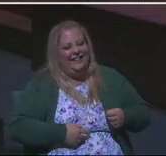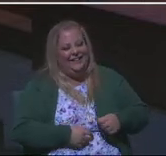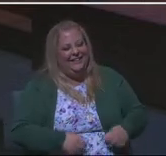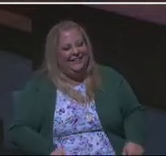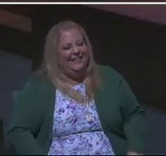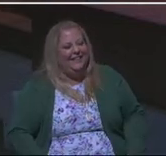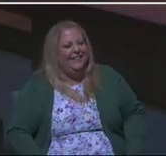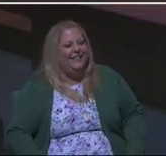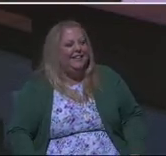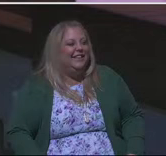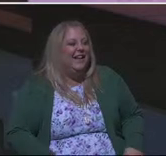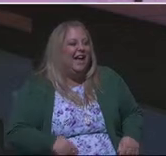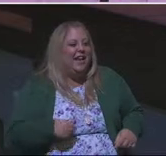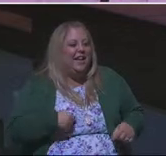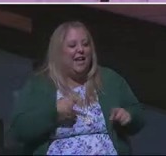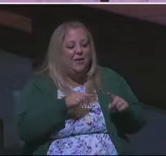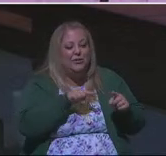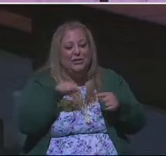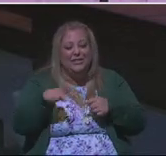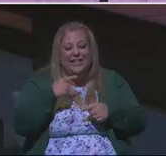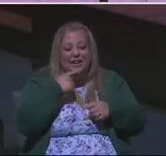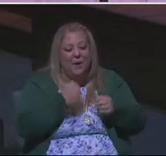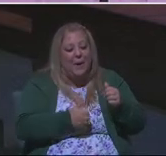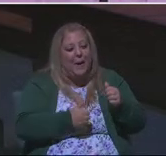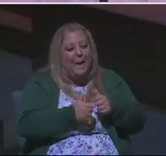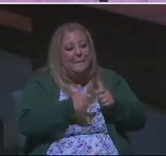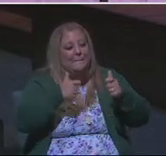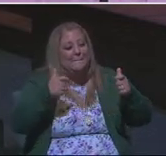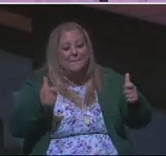Now turn to your neighbor and say, "You're a bigger sinner than I am."